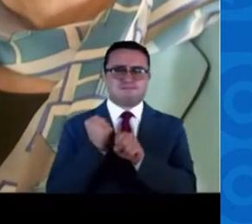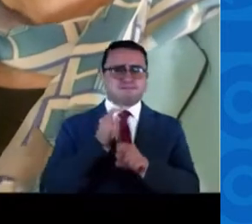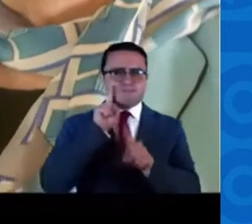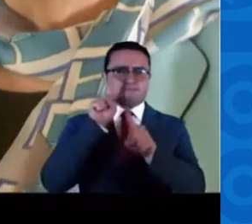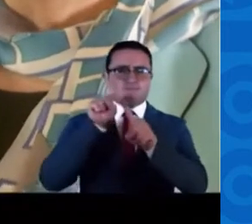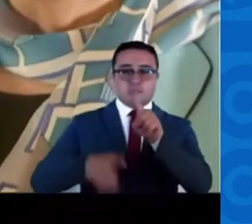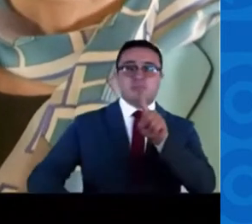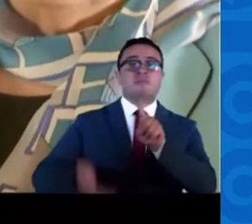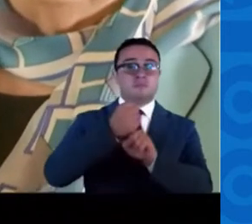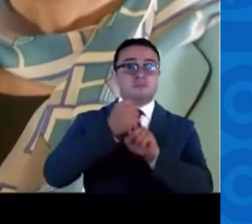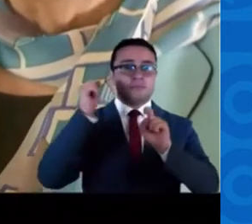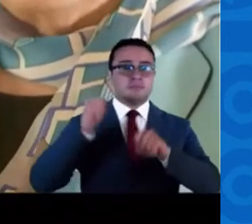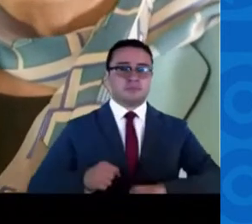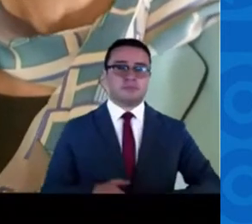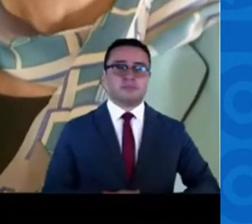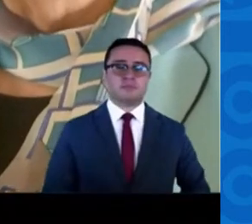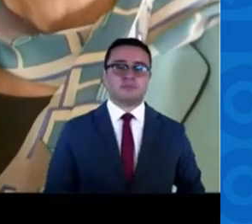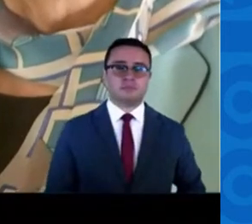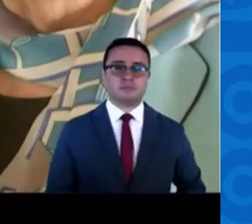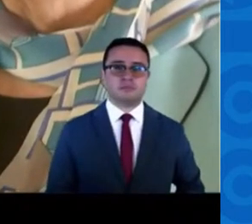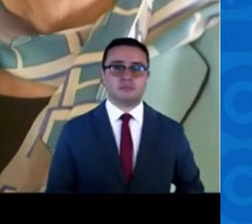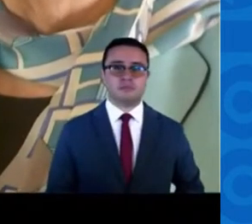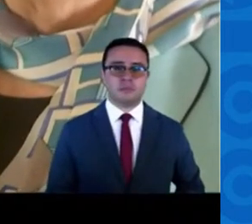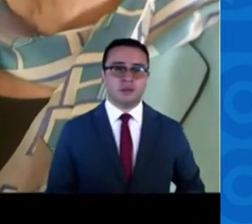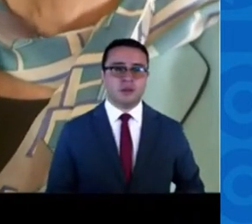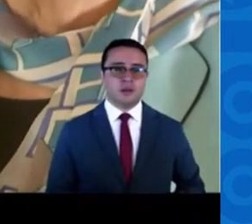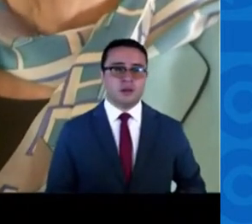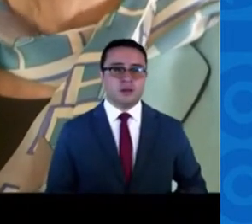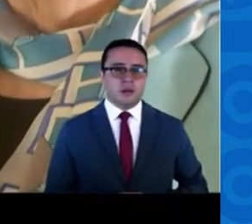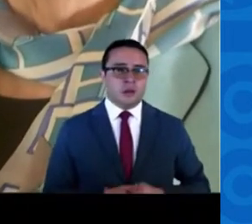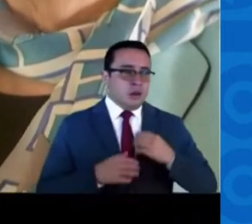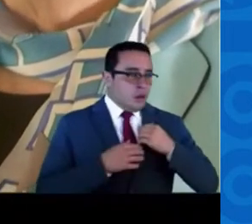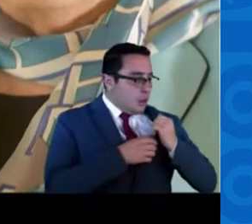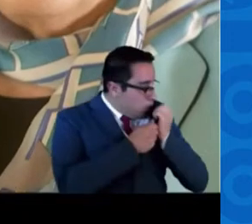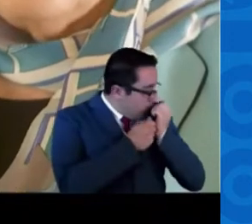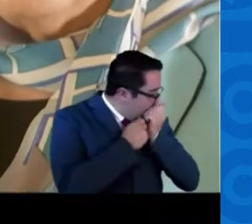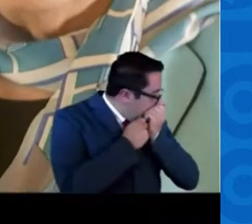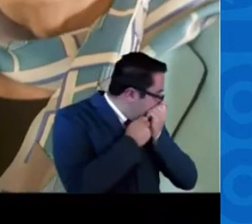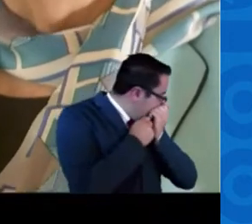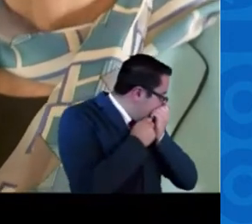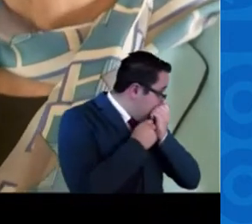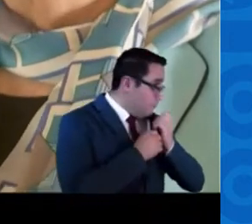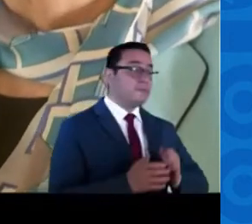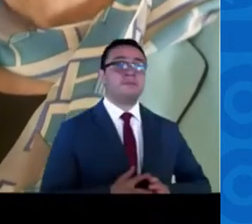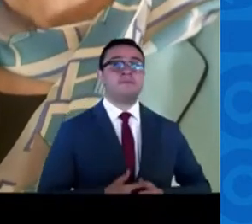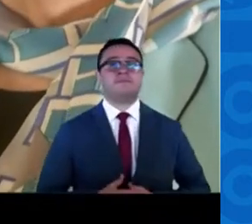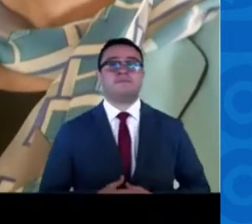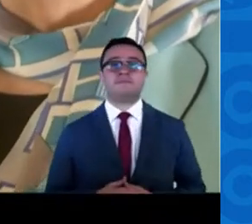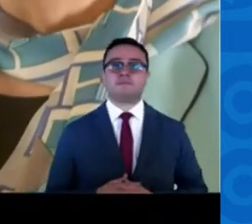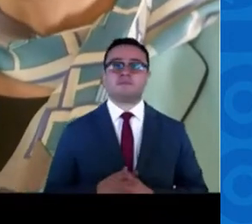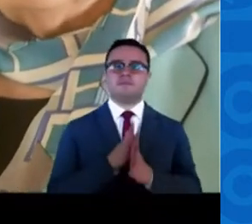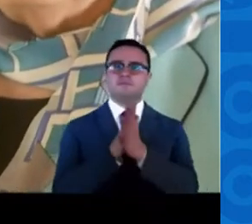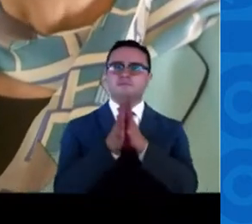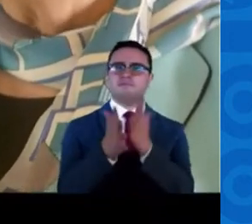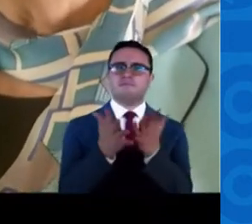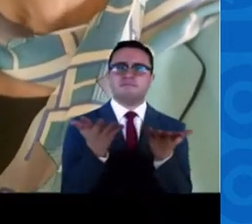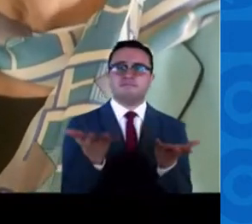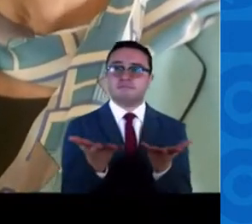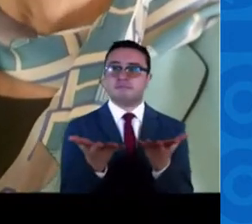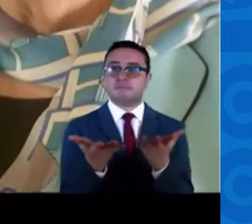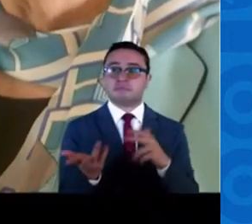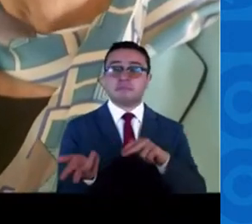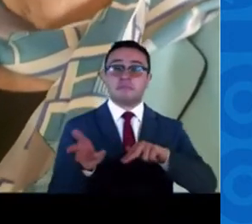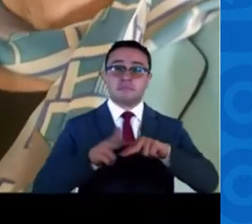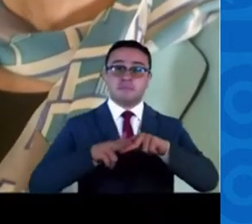believe that our concrete actions we can undertake: the increase in soft credits for the